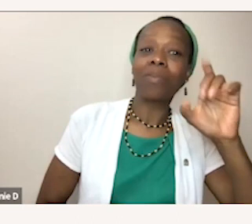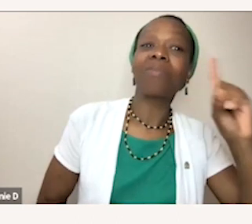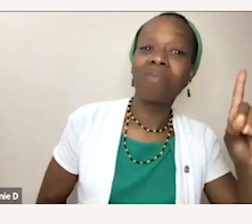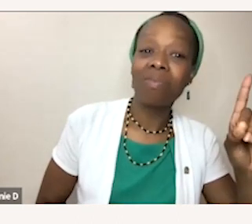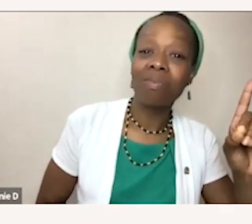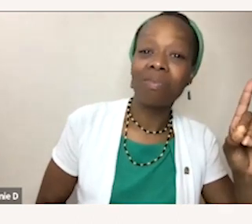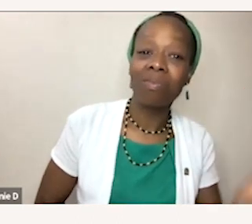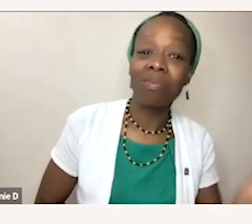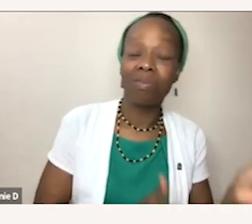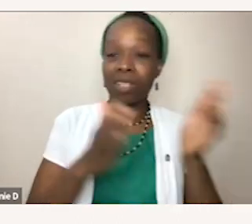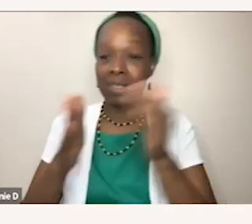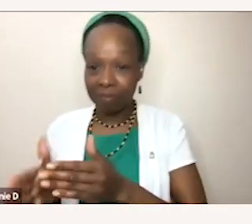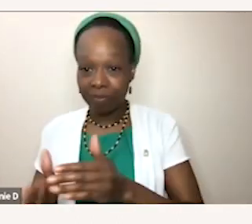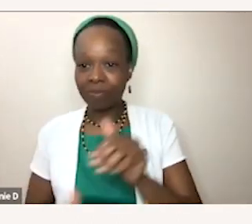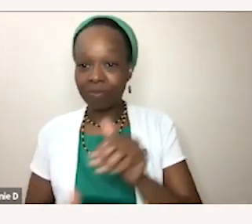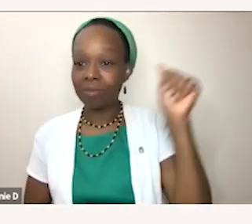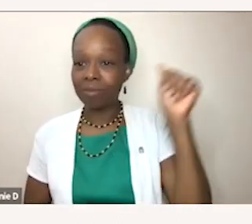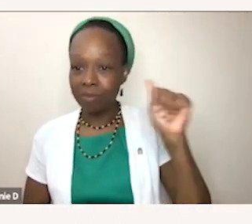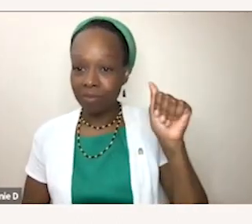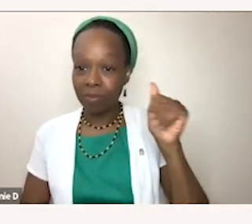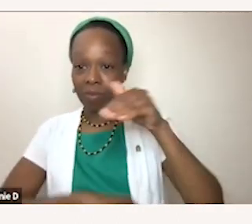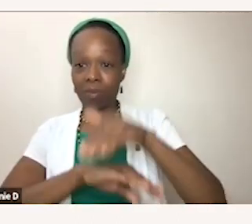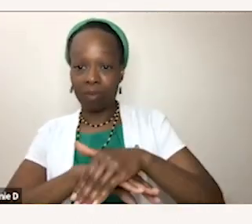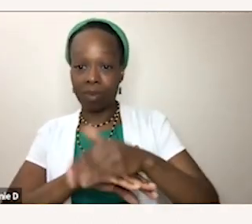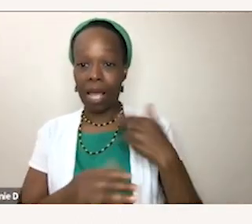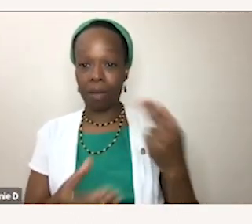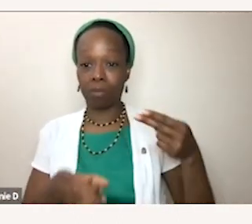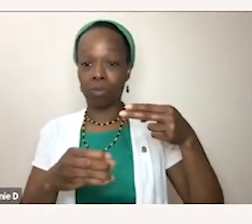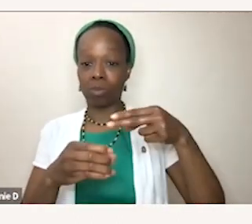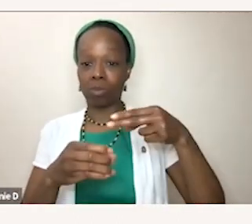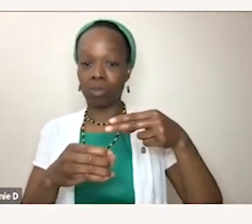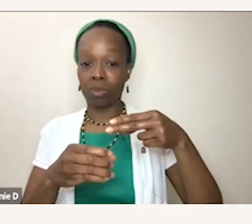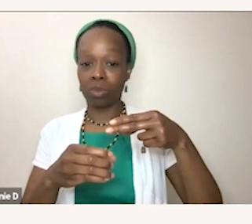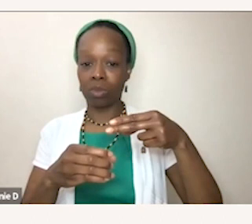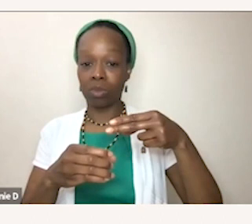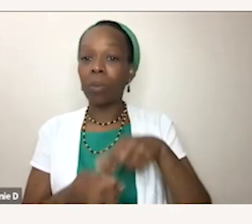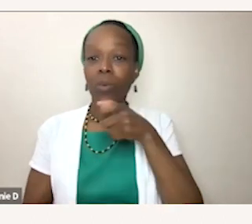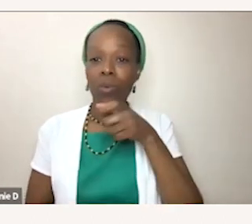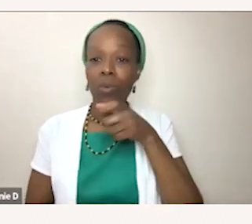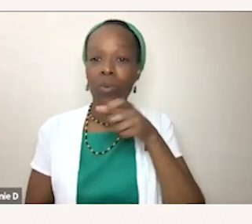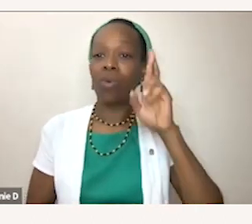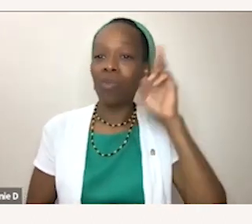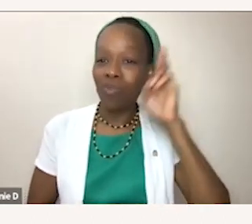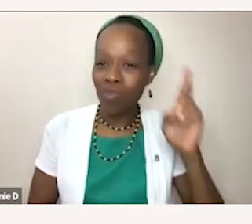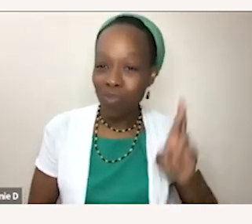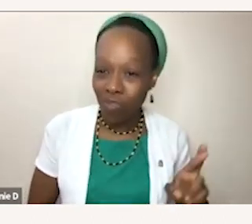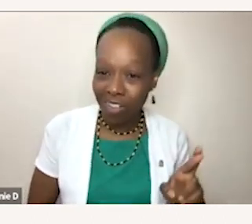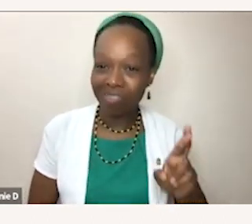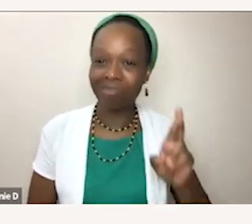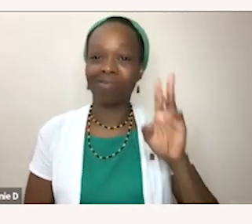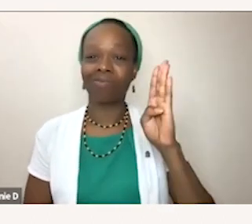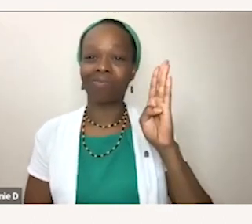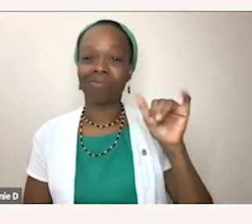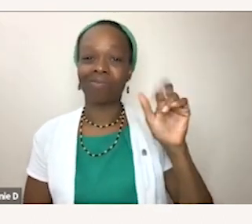So tonight on this webinar, I'm joined by Rachel Byrne, who's the incomparable director of